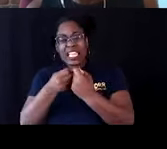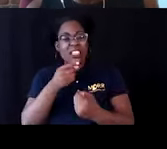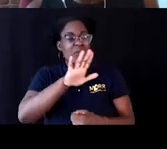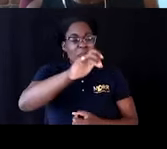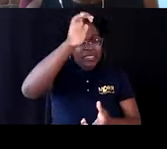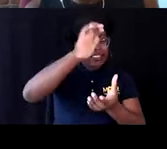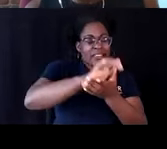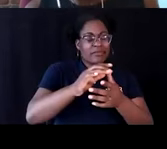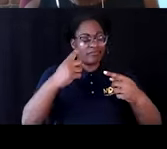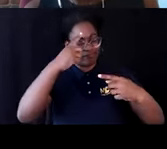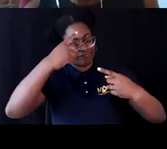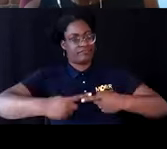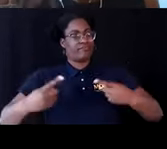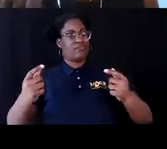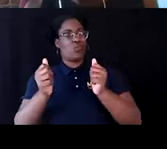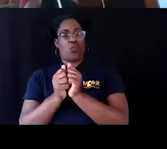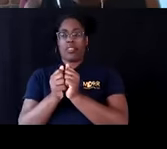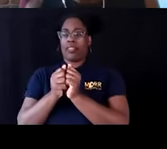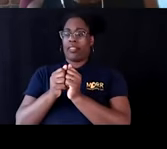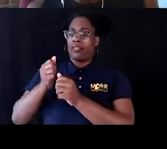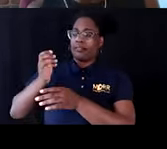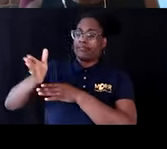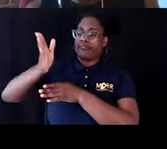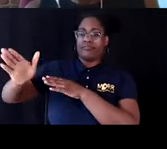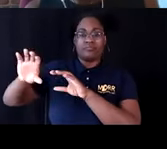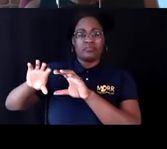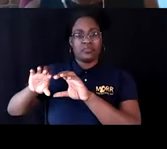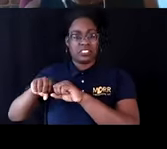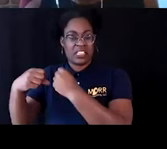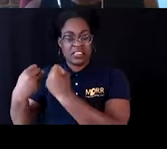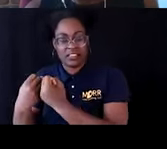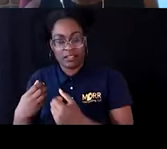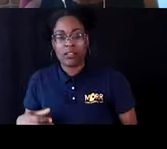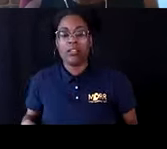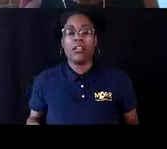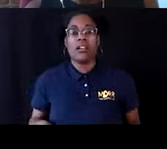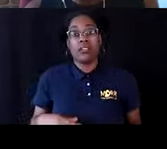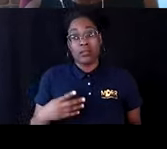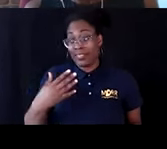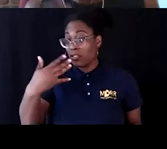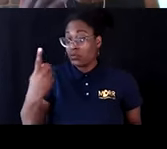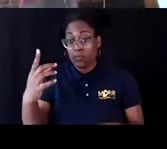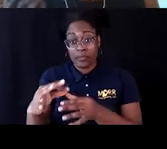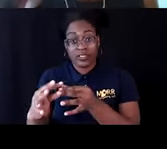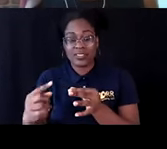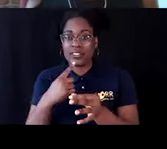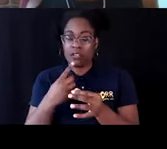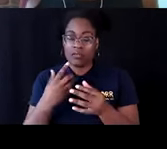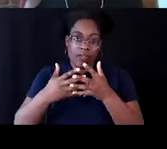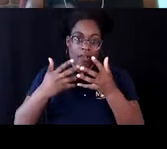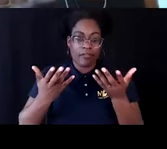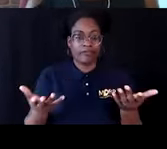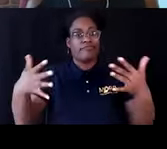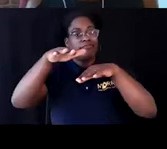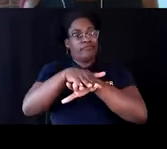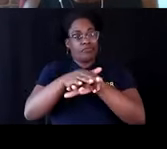transphobia today and ableism. Thank you. Someone also mentioned there's also the major overlap, because continuing